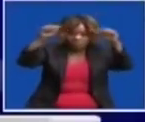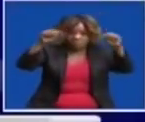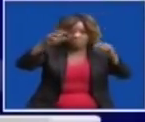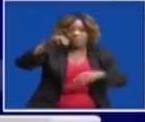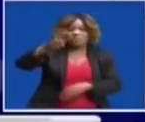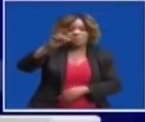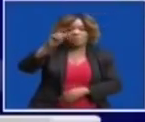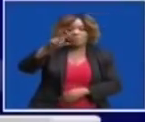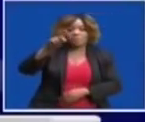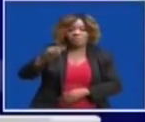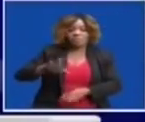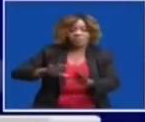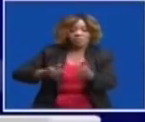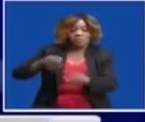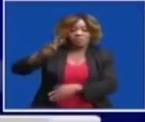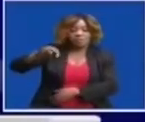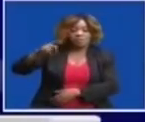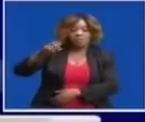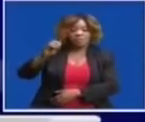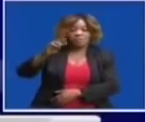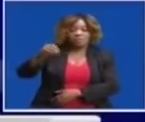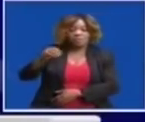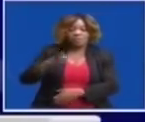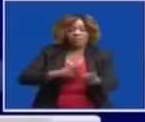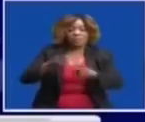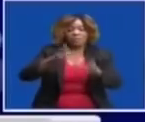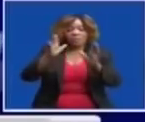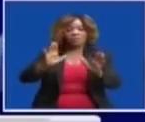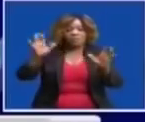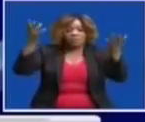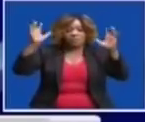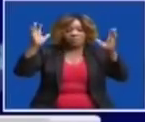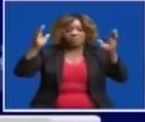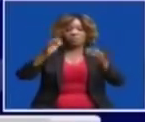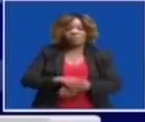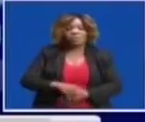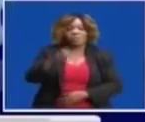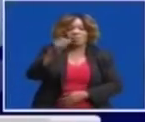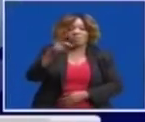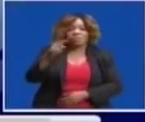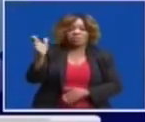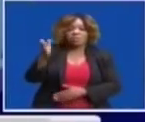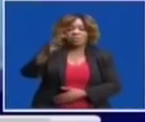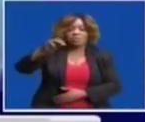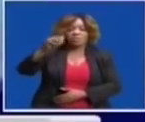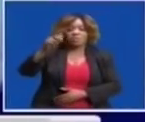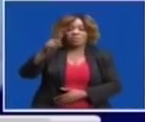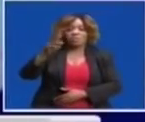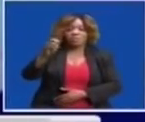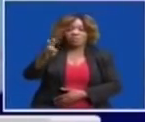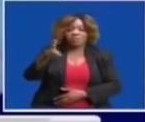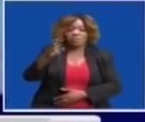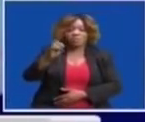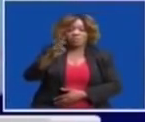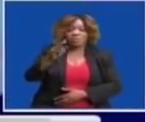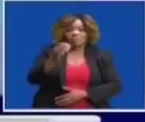late Mr. Mtonga was the director of ceremony at the church service held at St. Martin de Porres Catholic